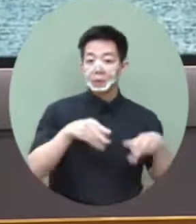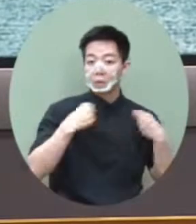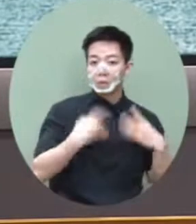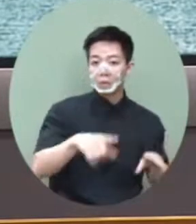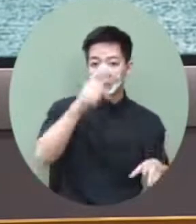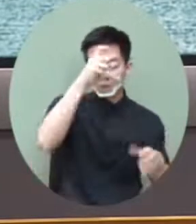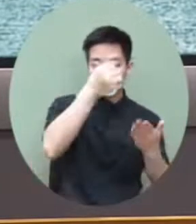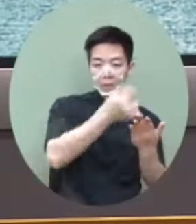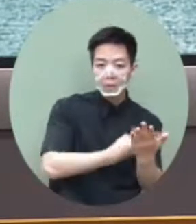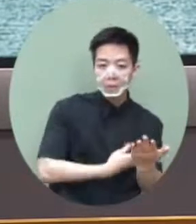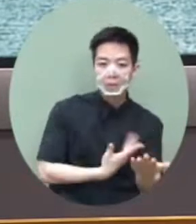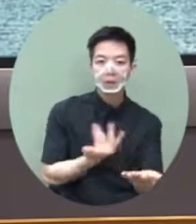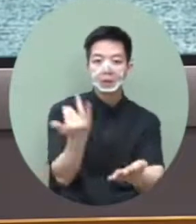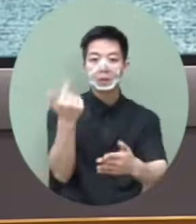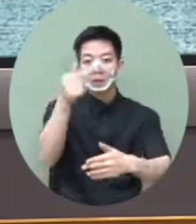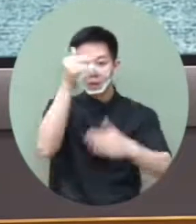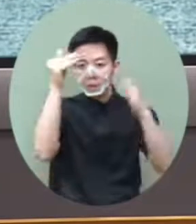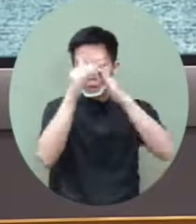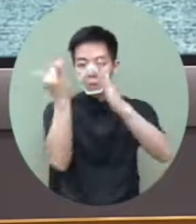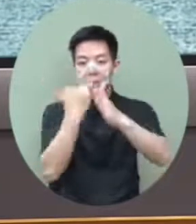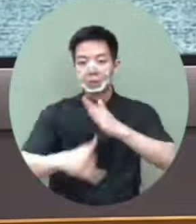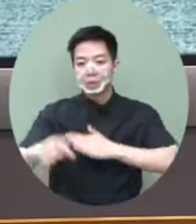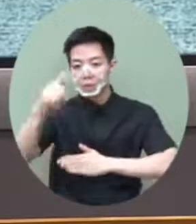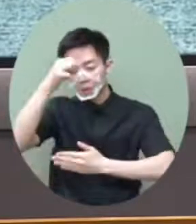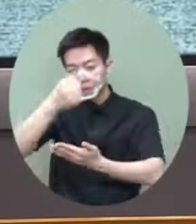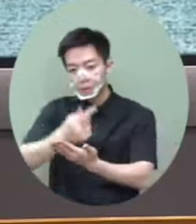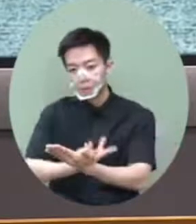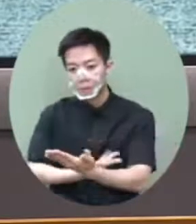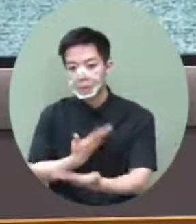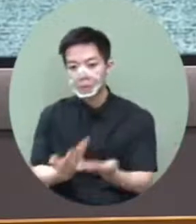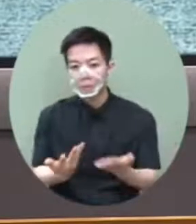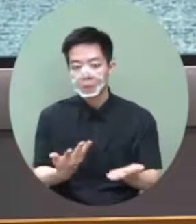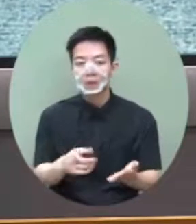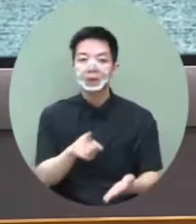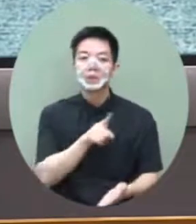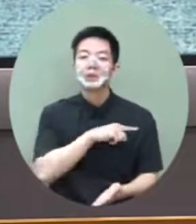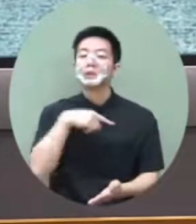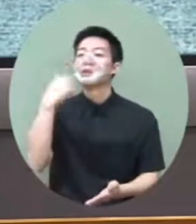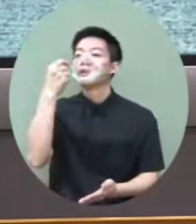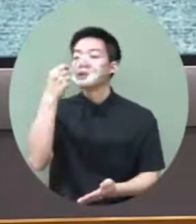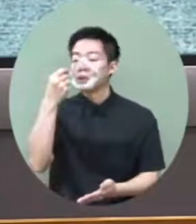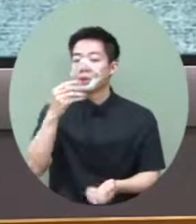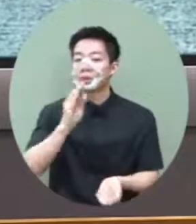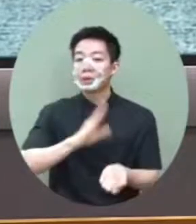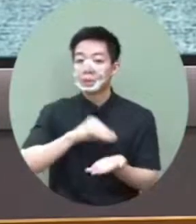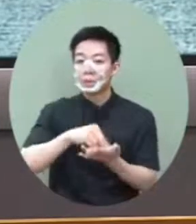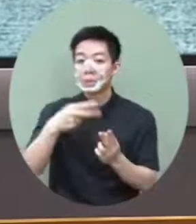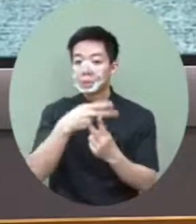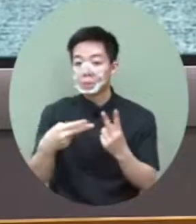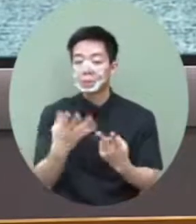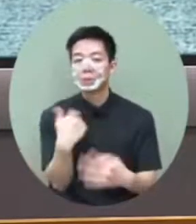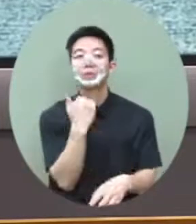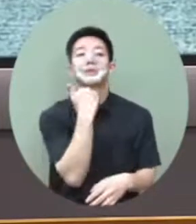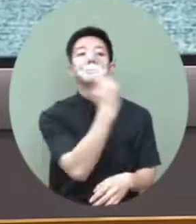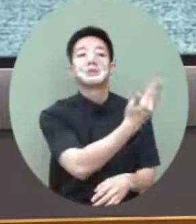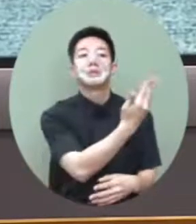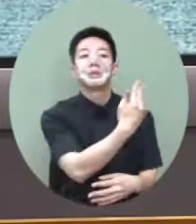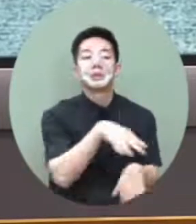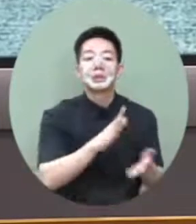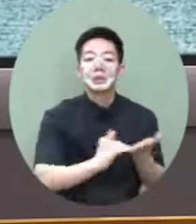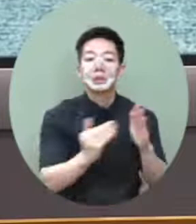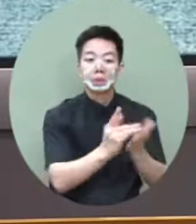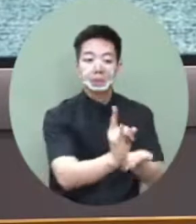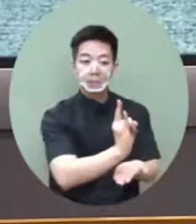enter. Currently, there are different records. Say, for example, proof of discharge,